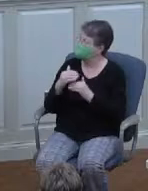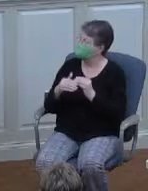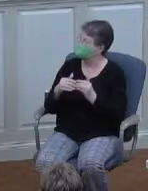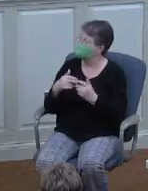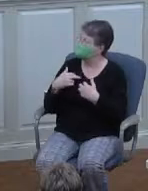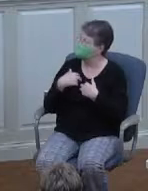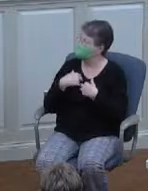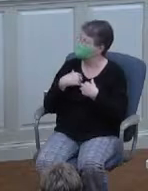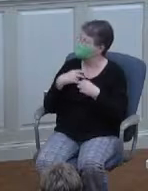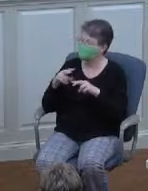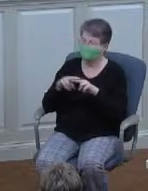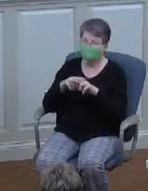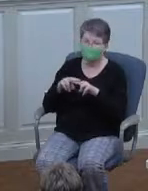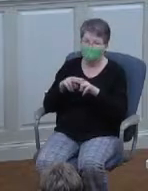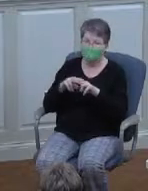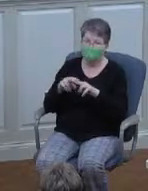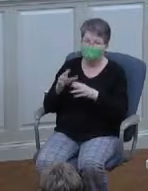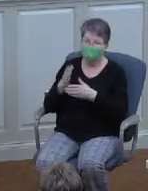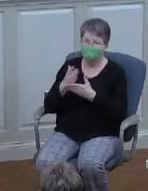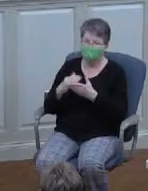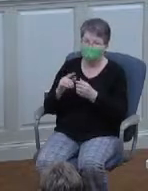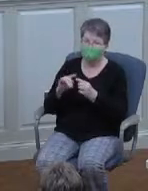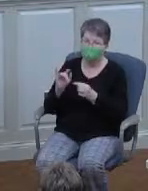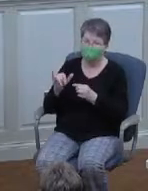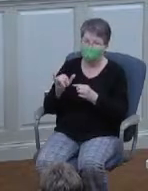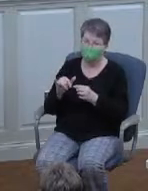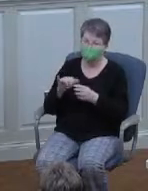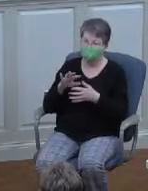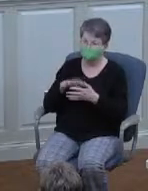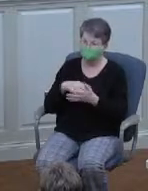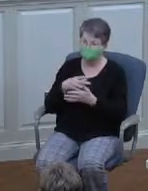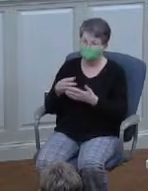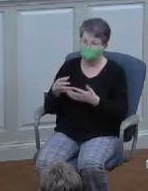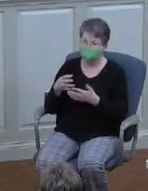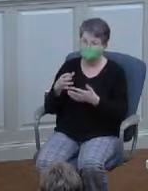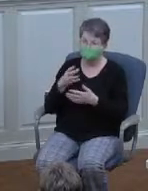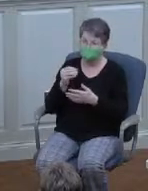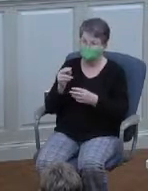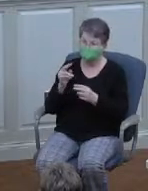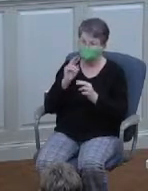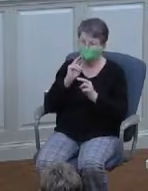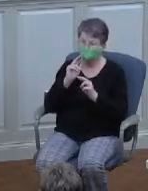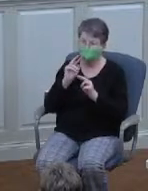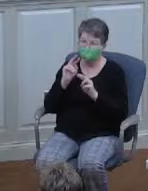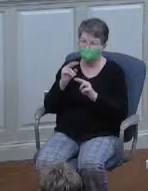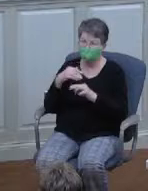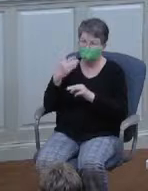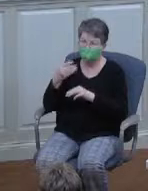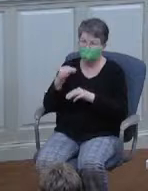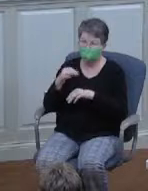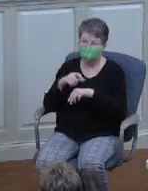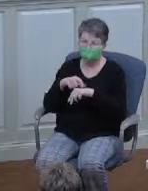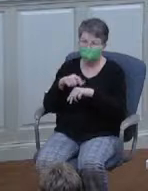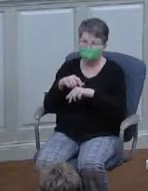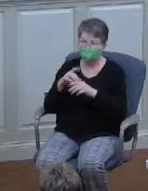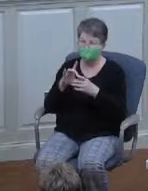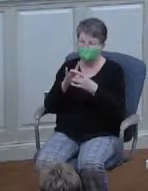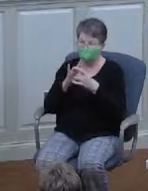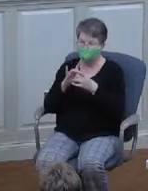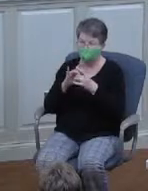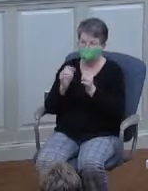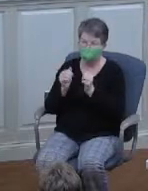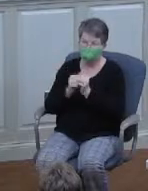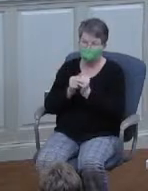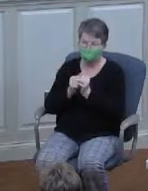There's a railroad element to this, so scheduling and looking out ahead of time in coordination with the railroad is going to be a